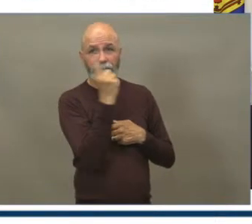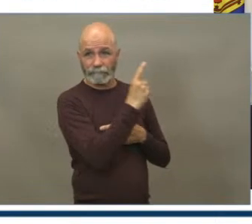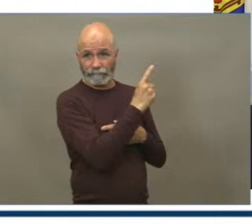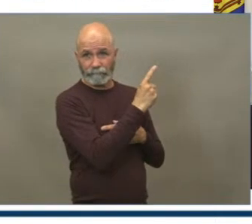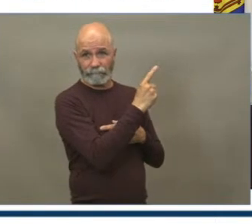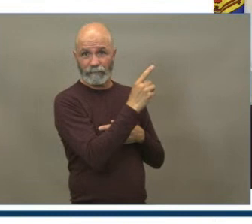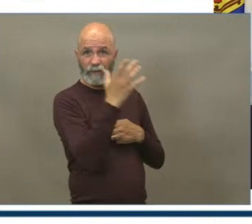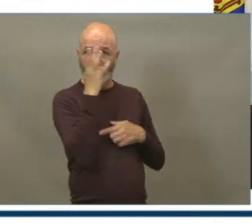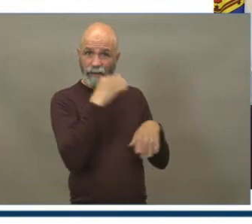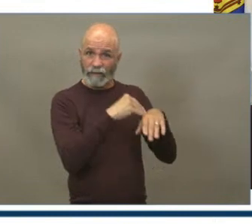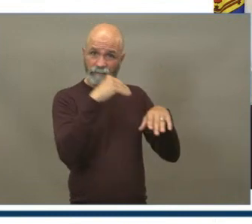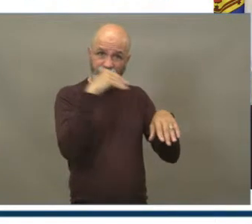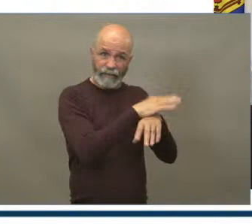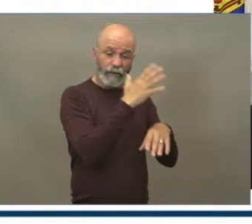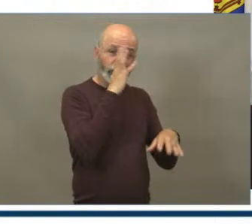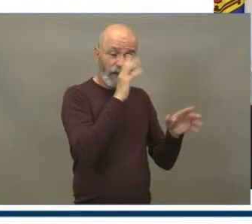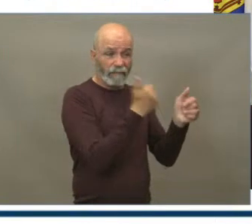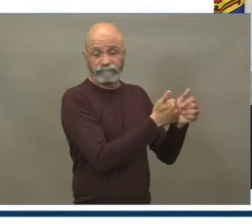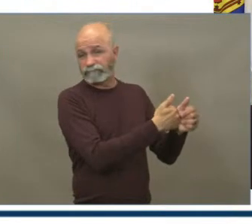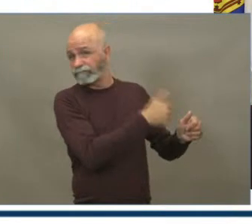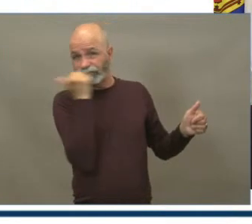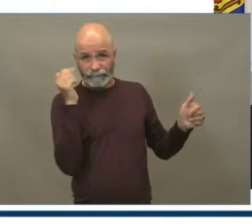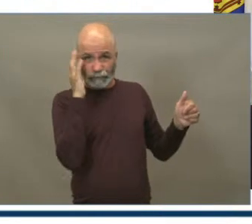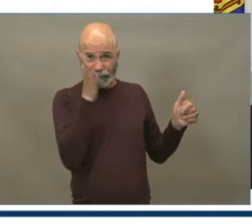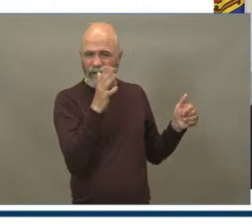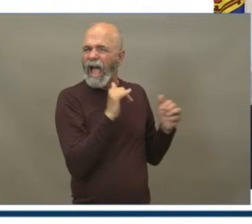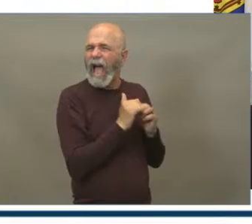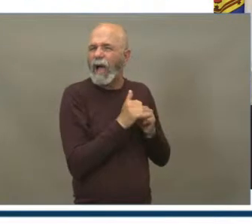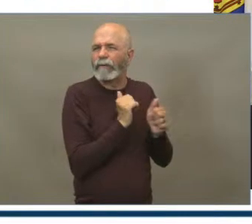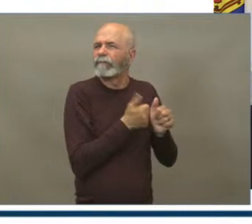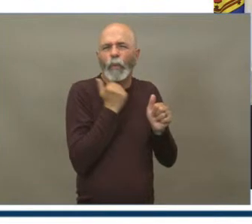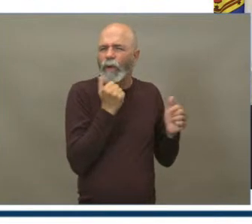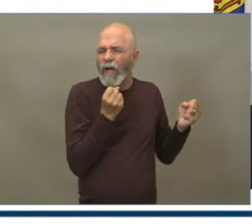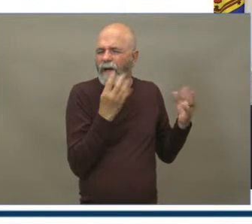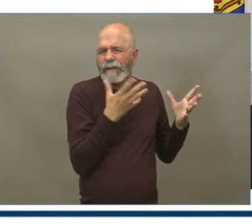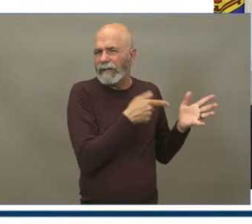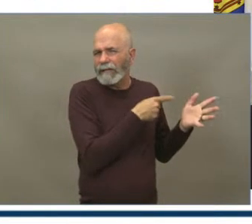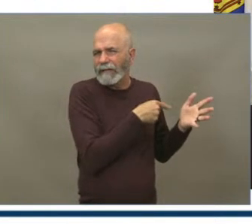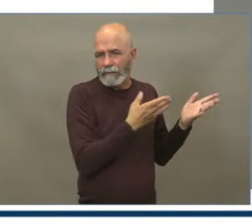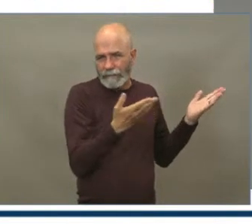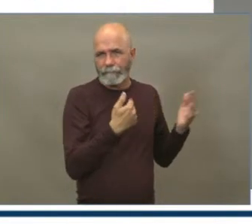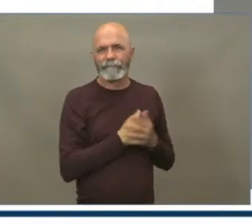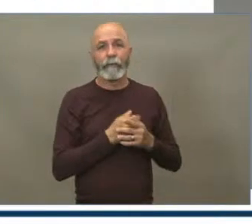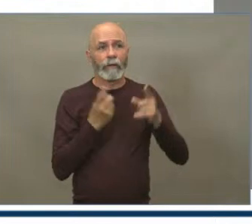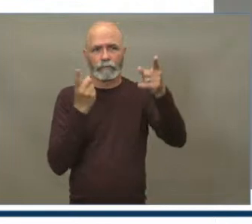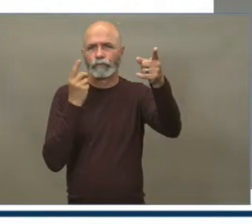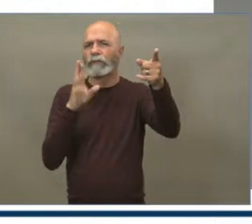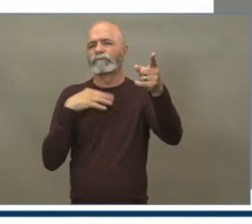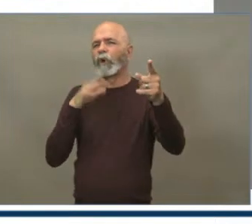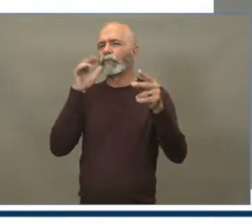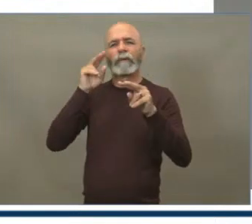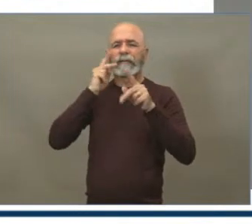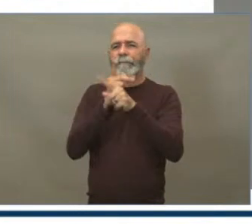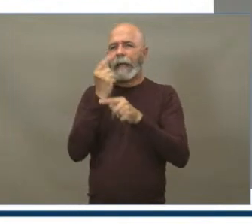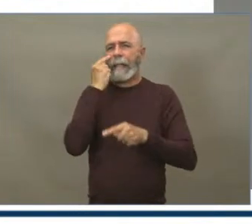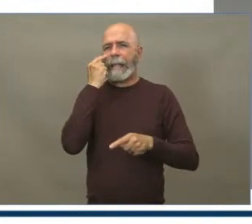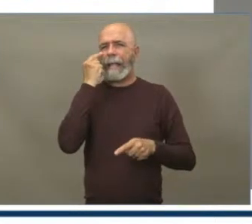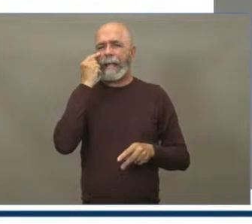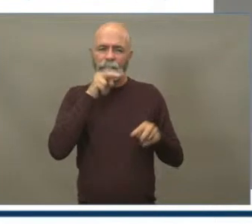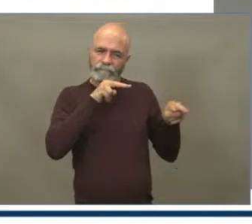of the places that it happened before? So we're going to monitor very carefully our case